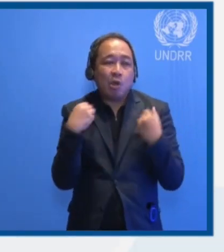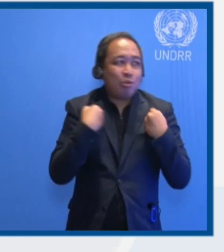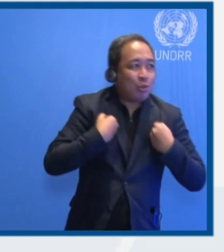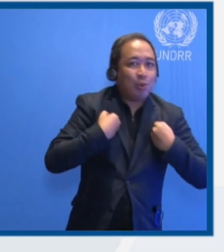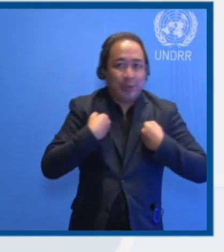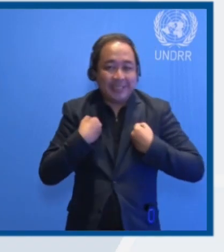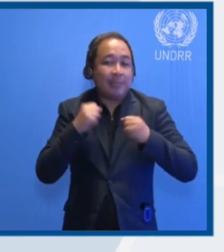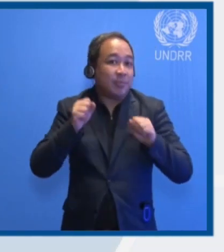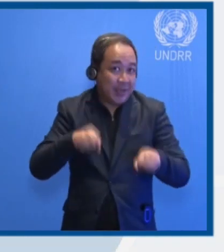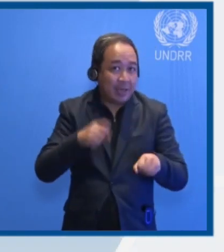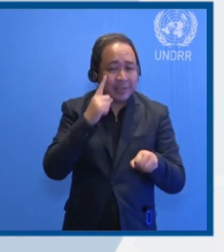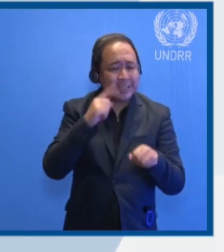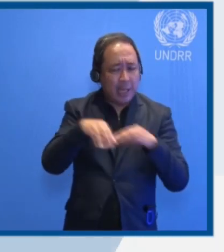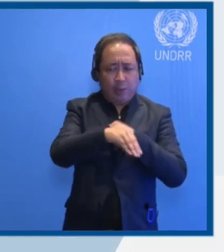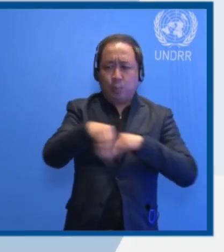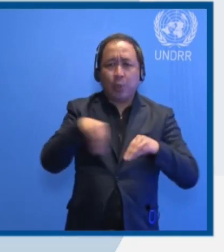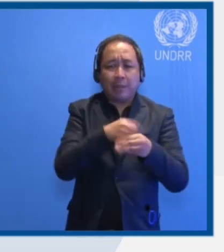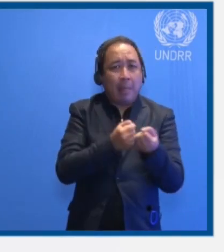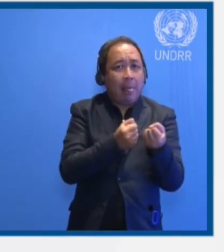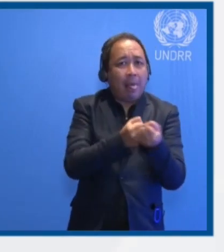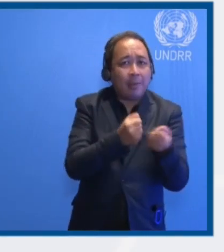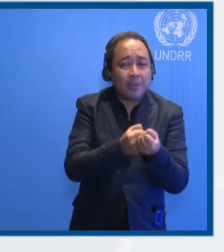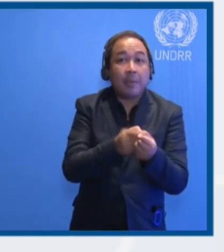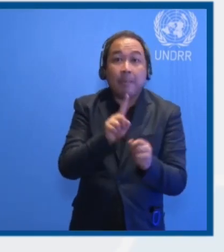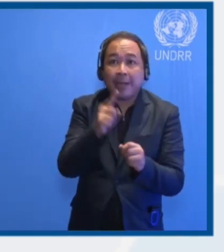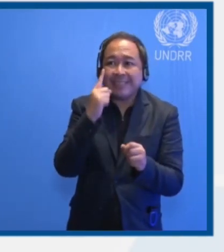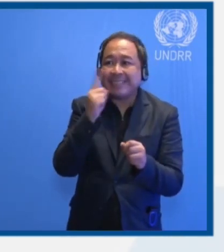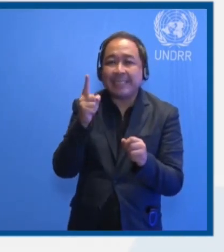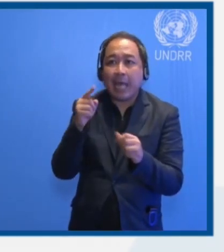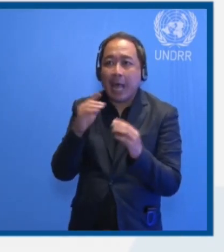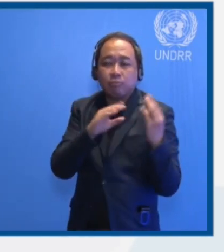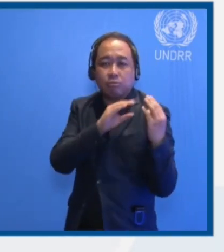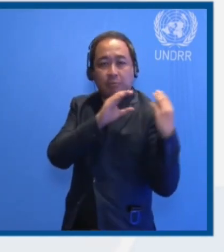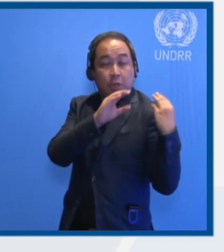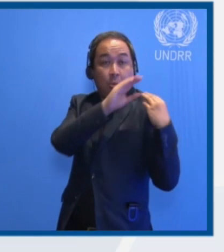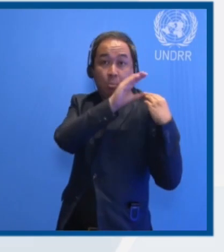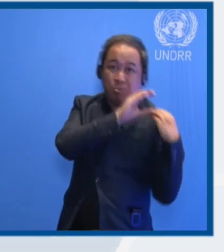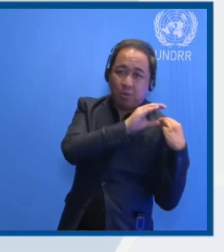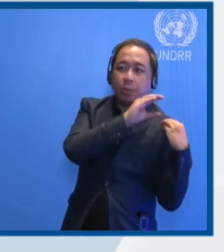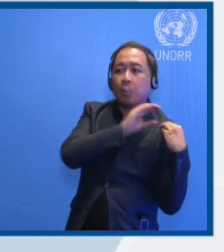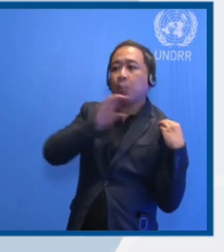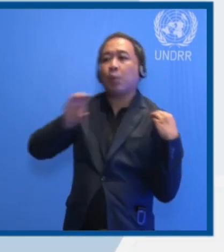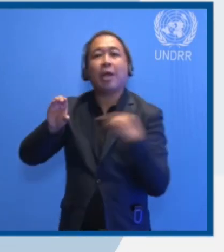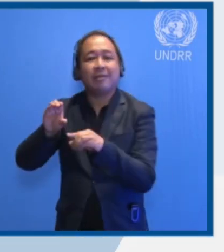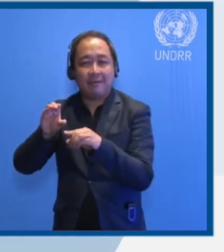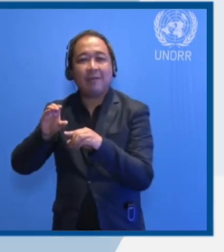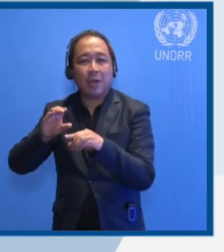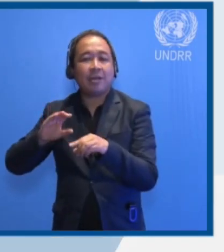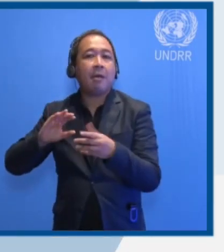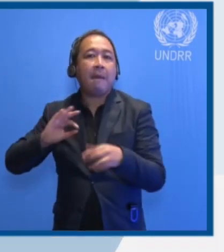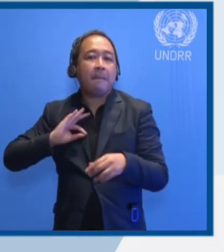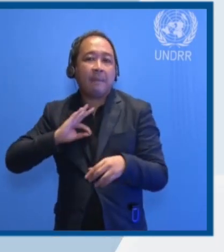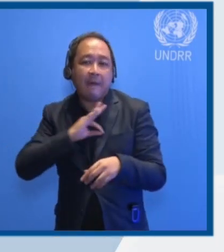attached to it, and channel that towards the private sector and leave the rest for the public sector. And maybe you could bundle higher and